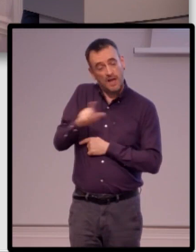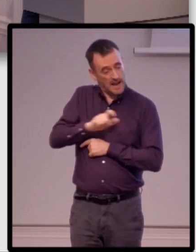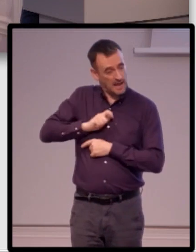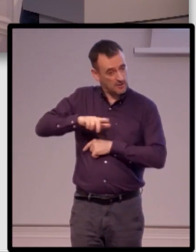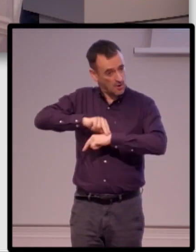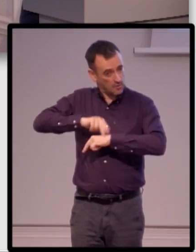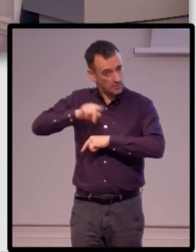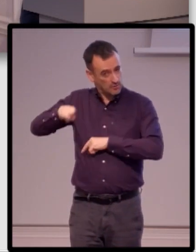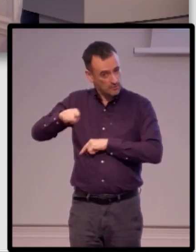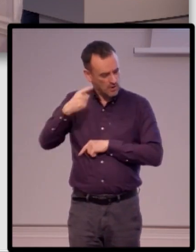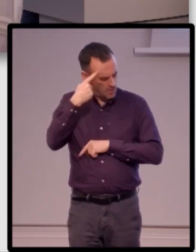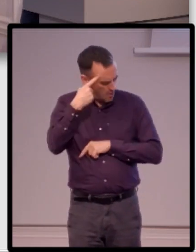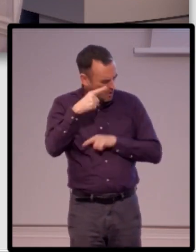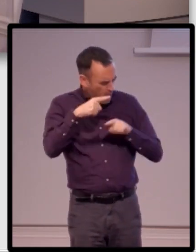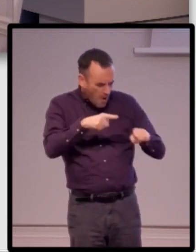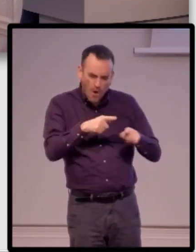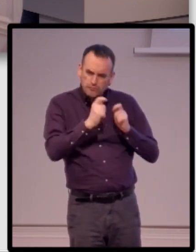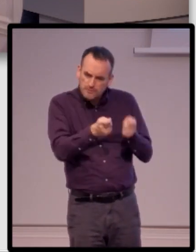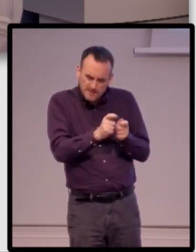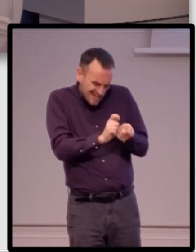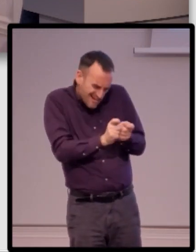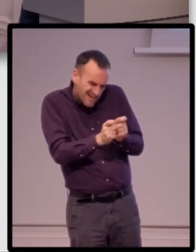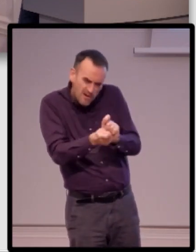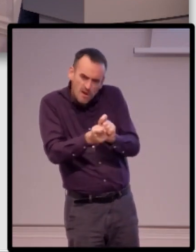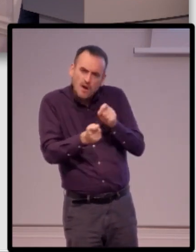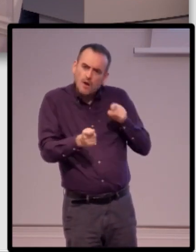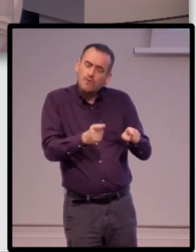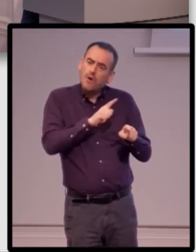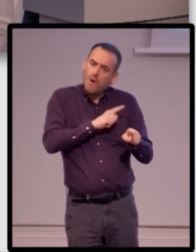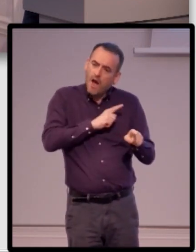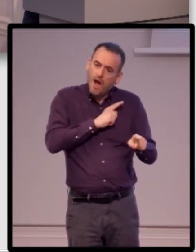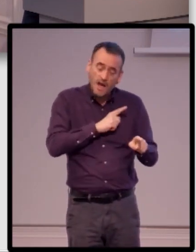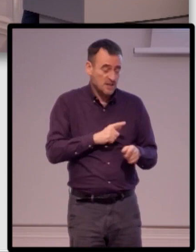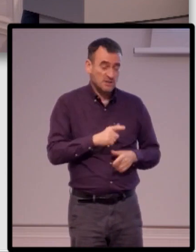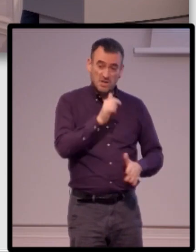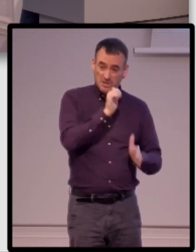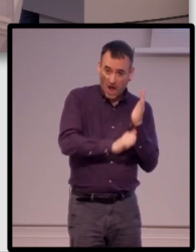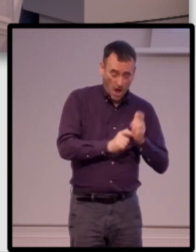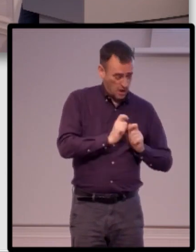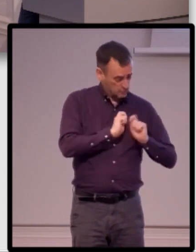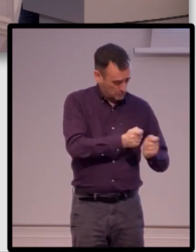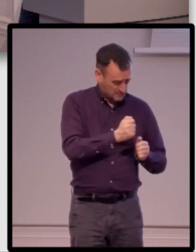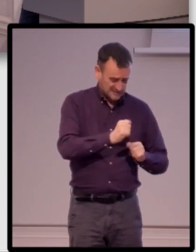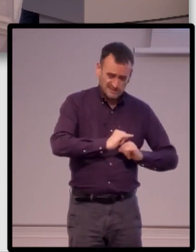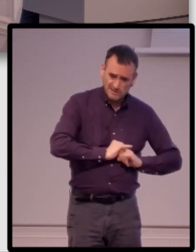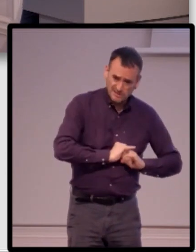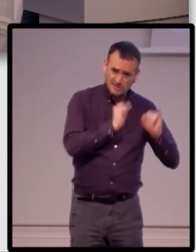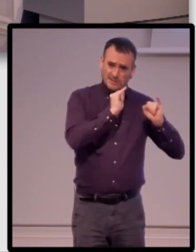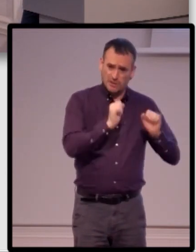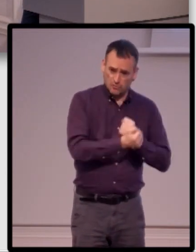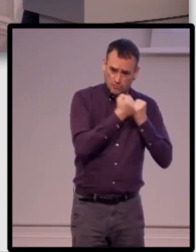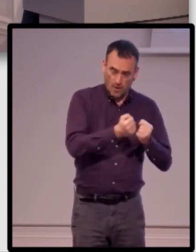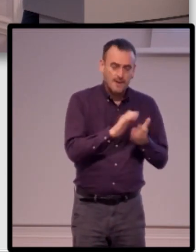and refine treatments to avoid lasting damage to children's bodies, fertilities, and mental well-being.